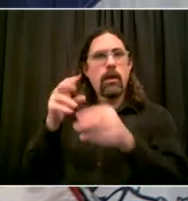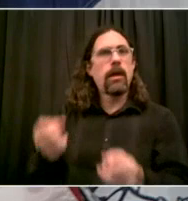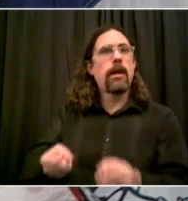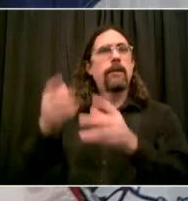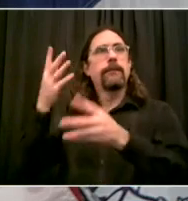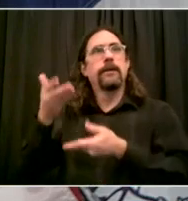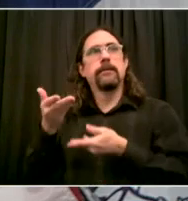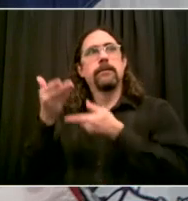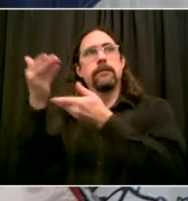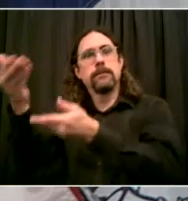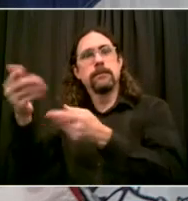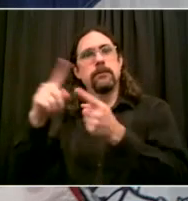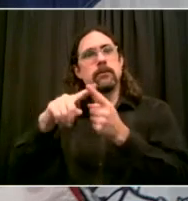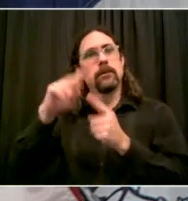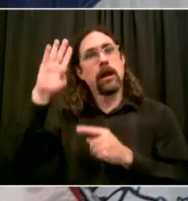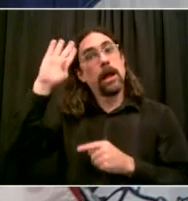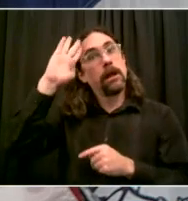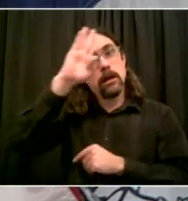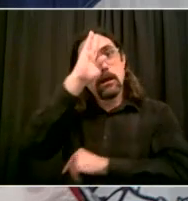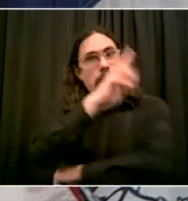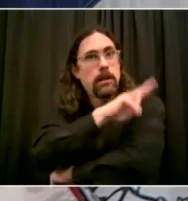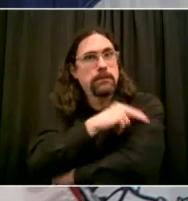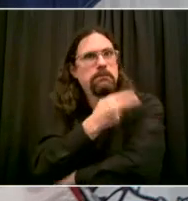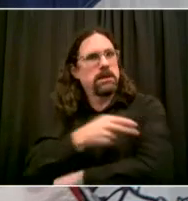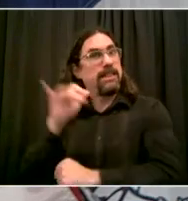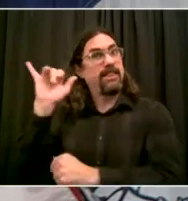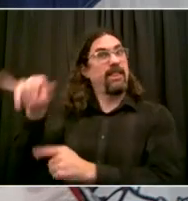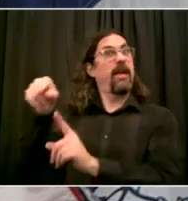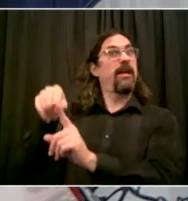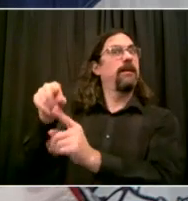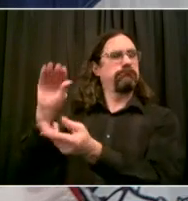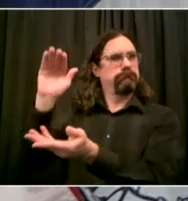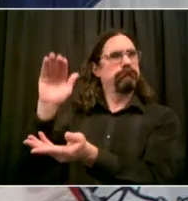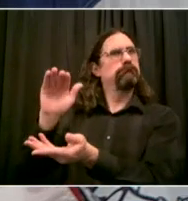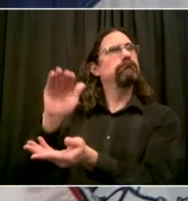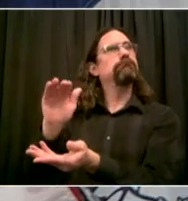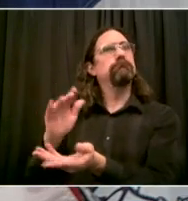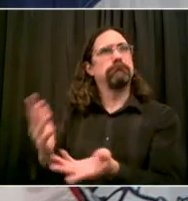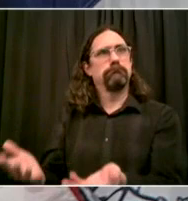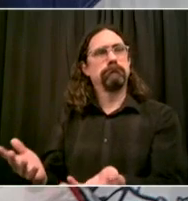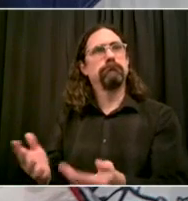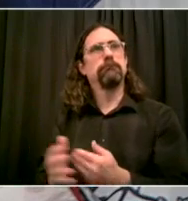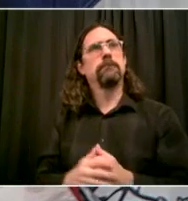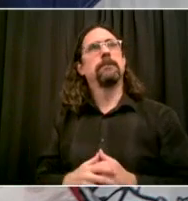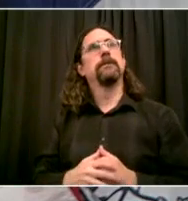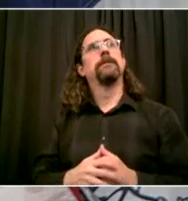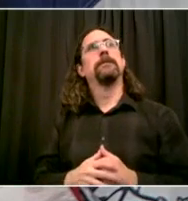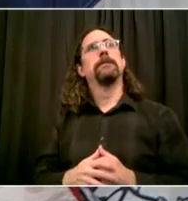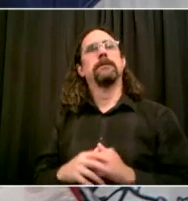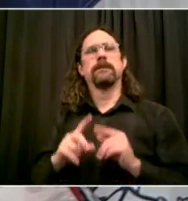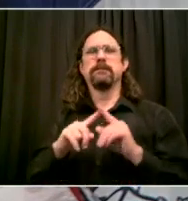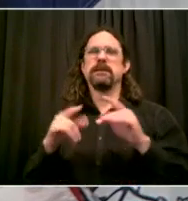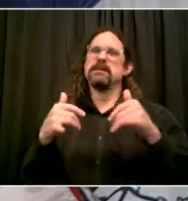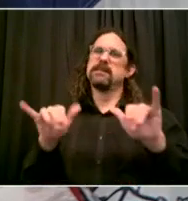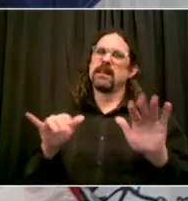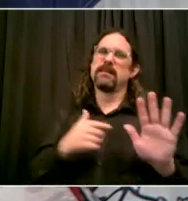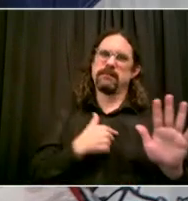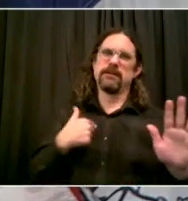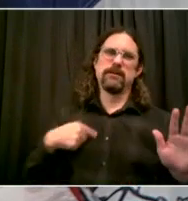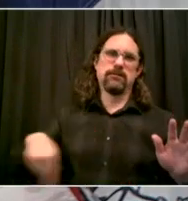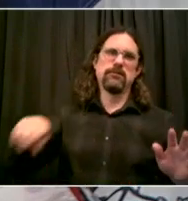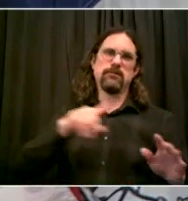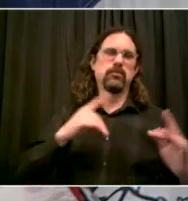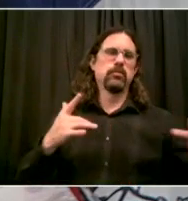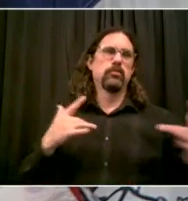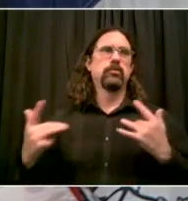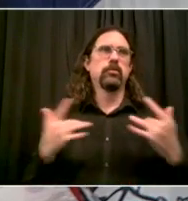positivity rate well below where it was in the spring among those patients. but still worrisome. And then we